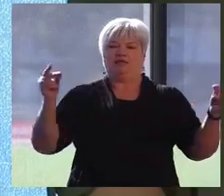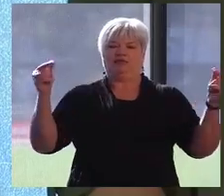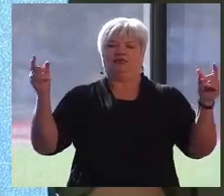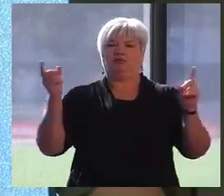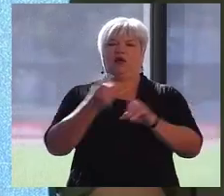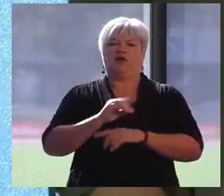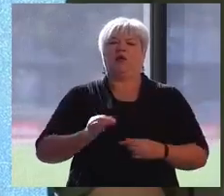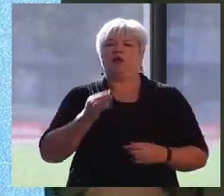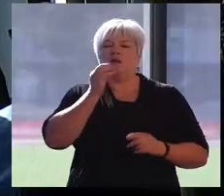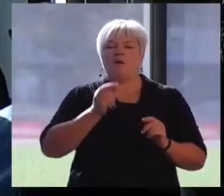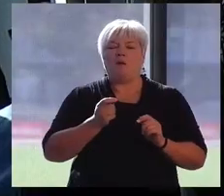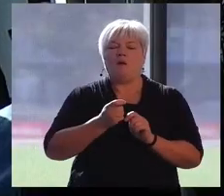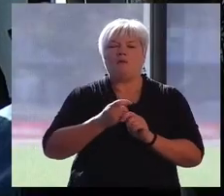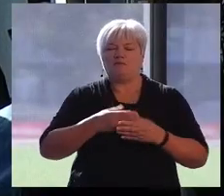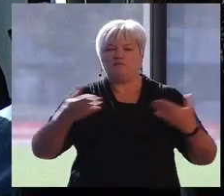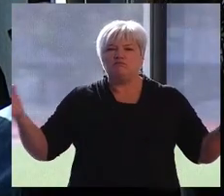one.